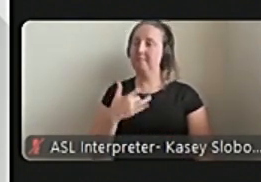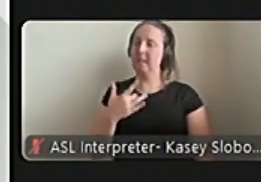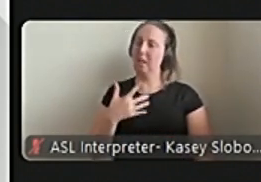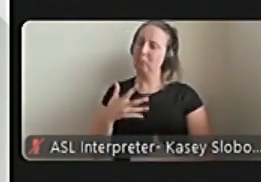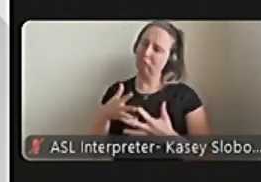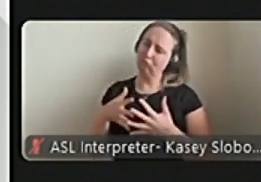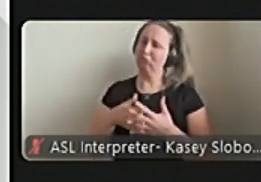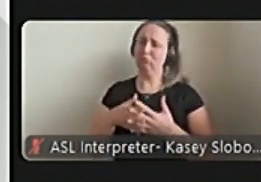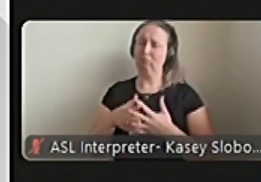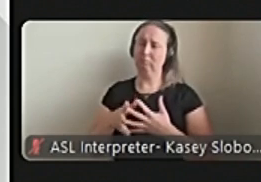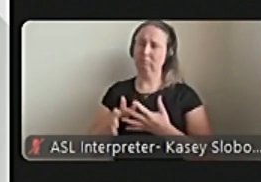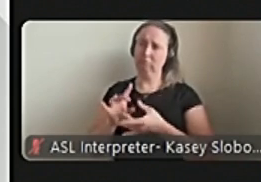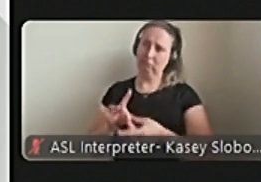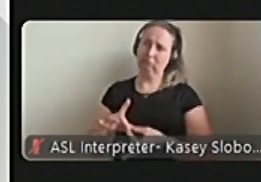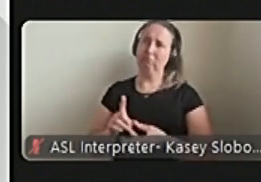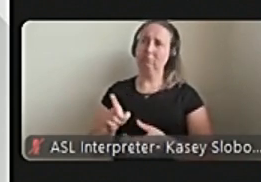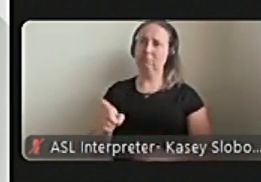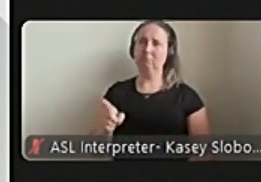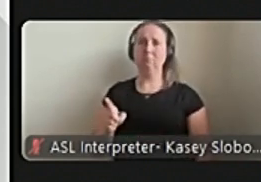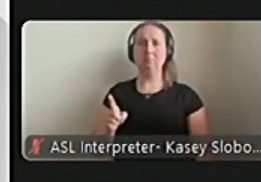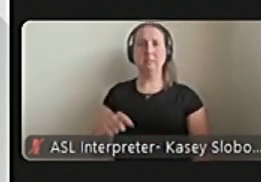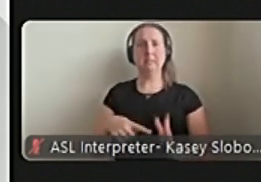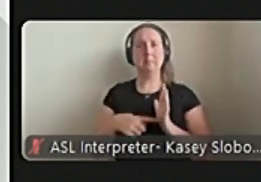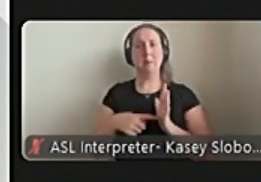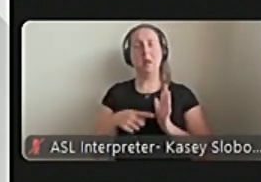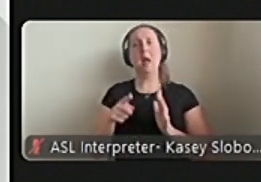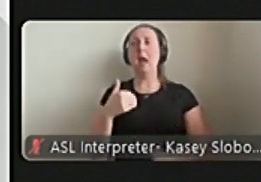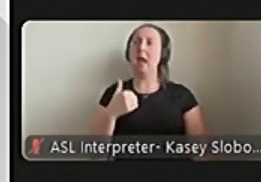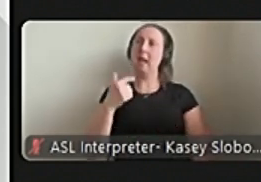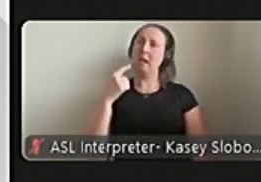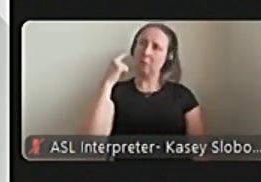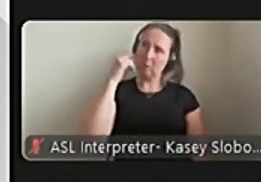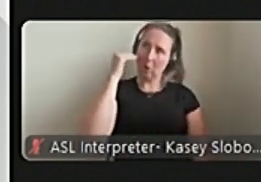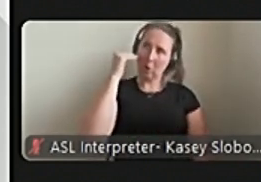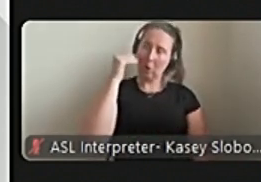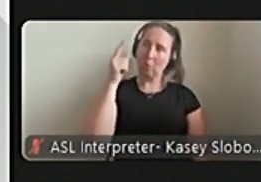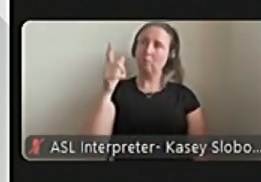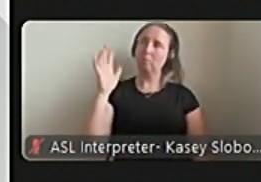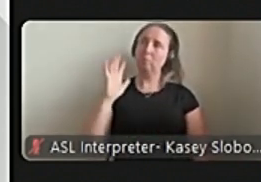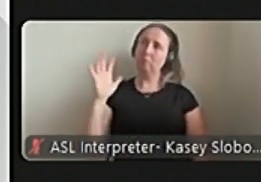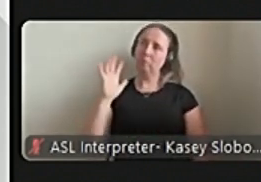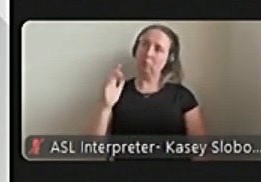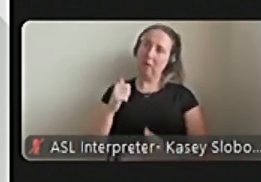I know that you used to help with this when you went to